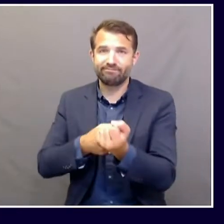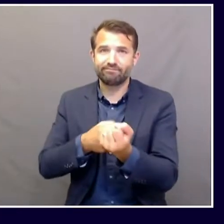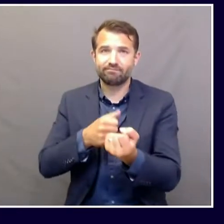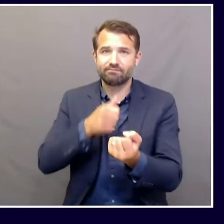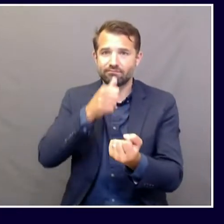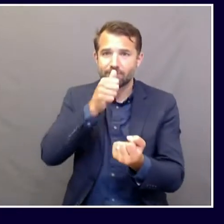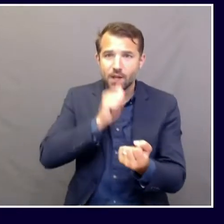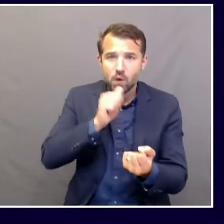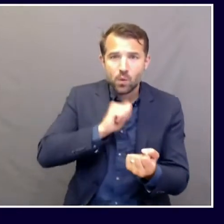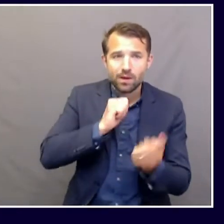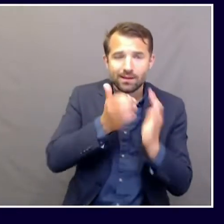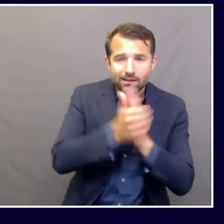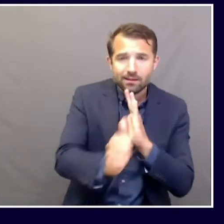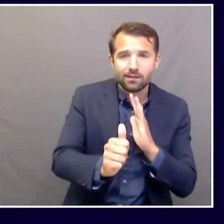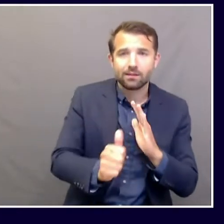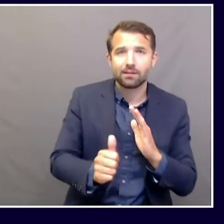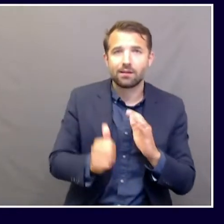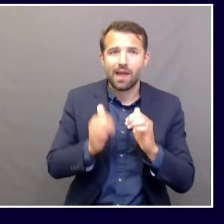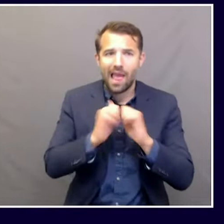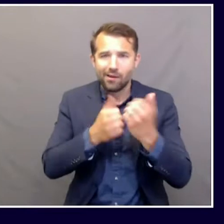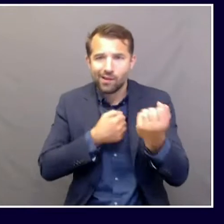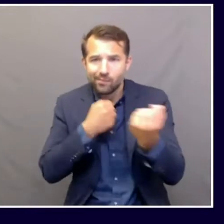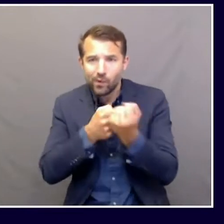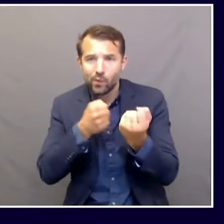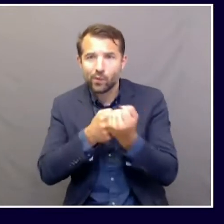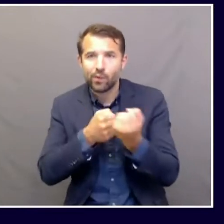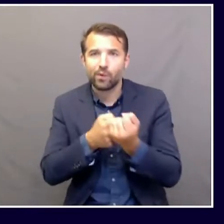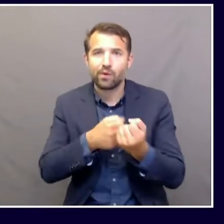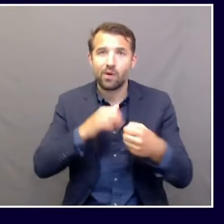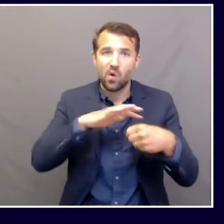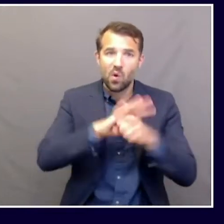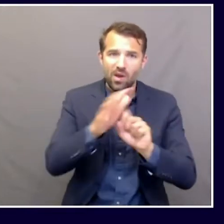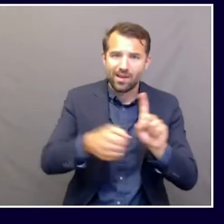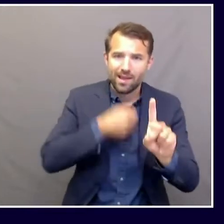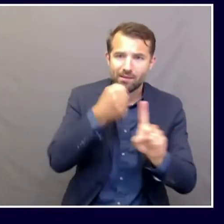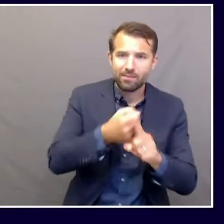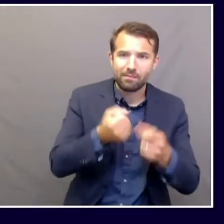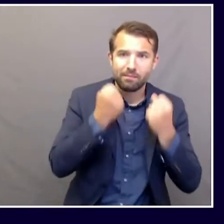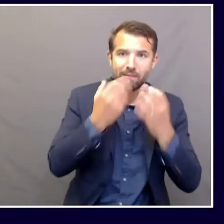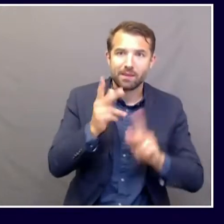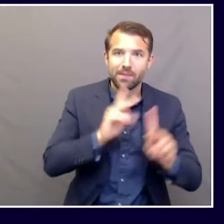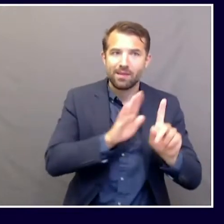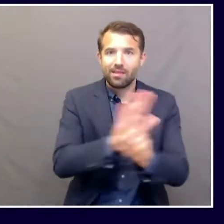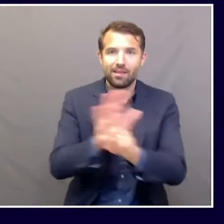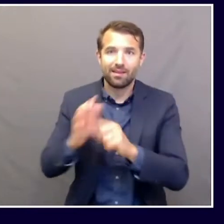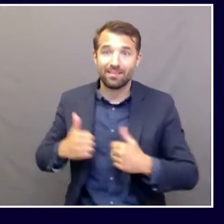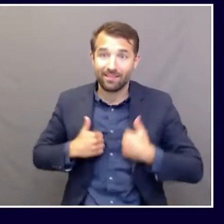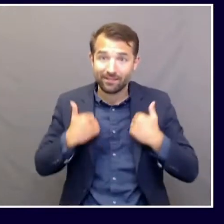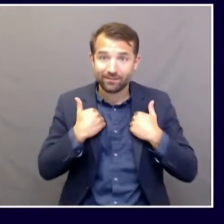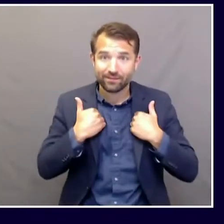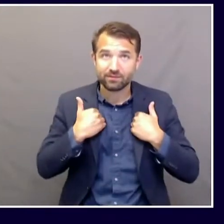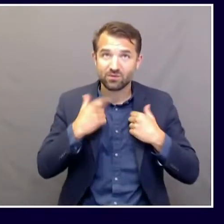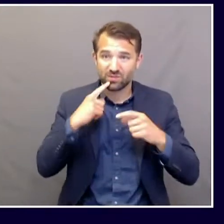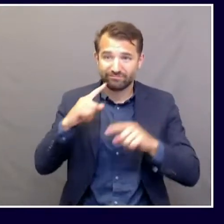pandemic, and what it's meant for people's lives. To date, as of May, we provided about